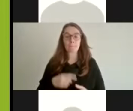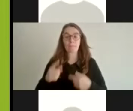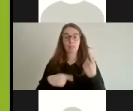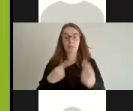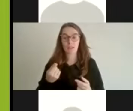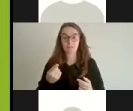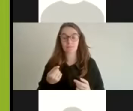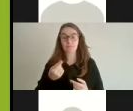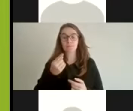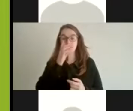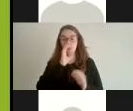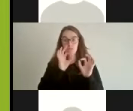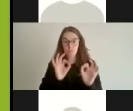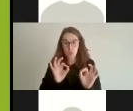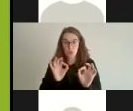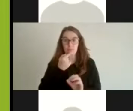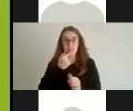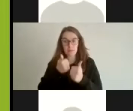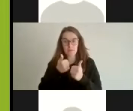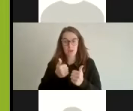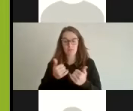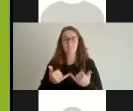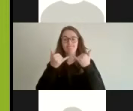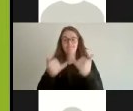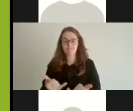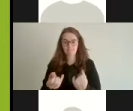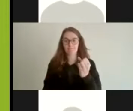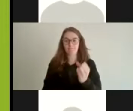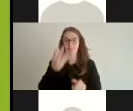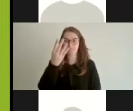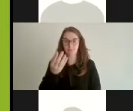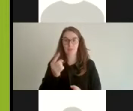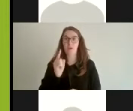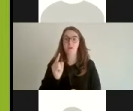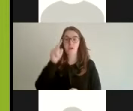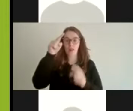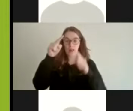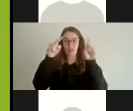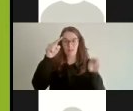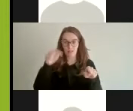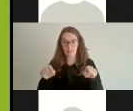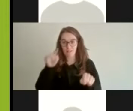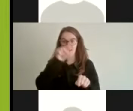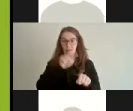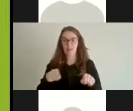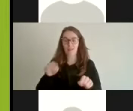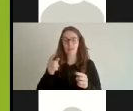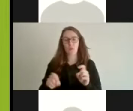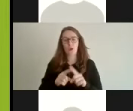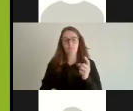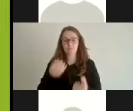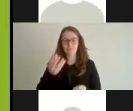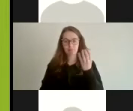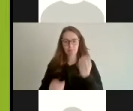it's good, they are try with two and later three. And here, this small video,